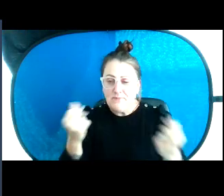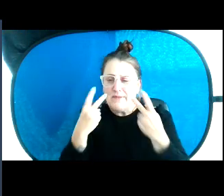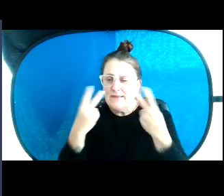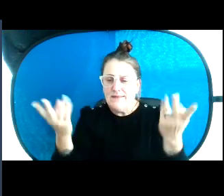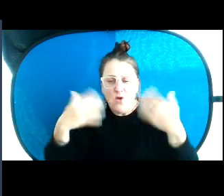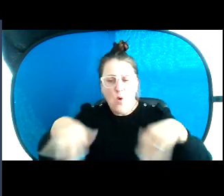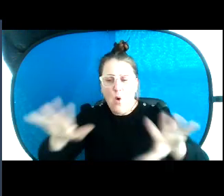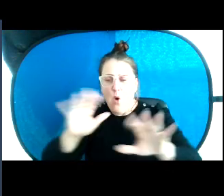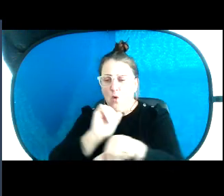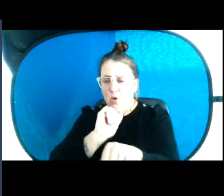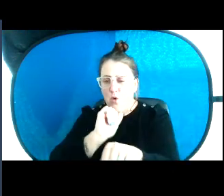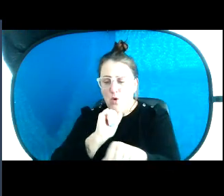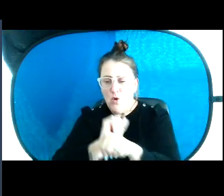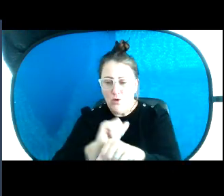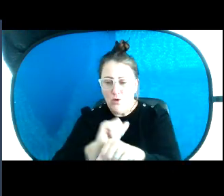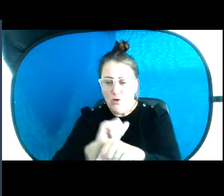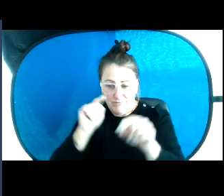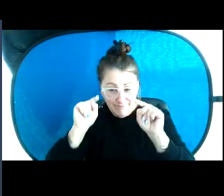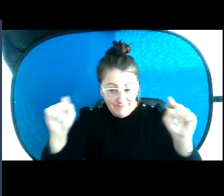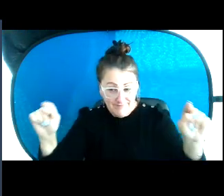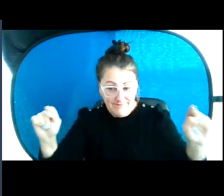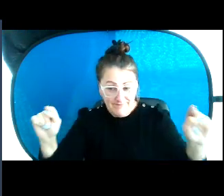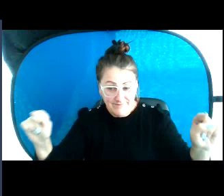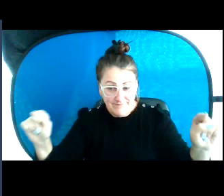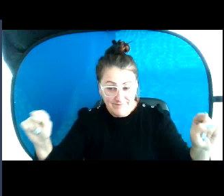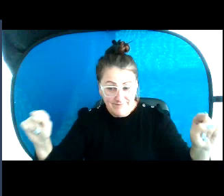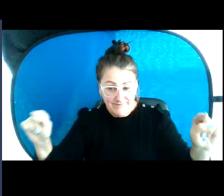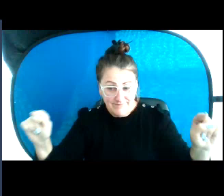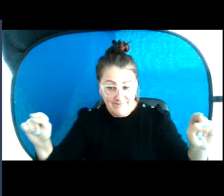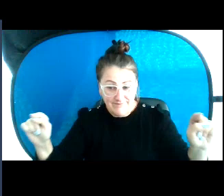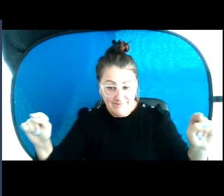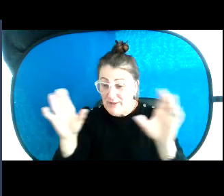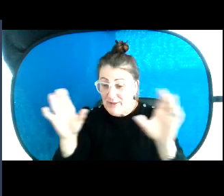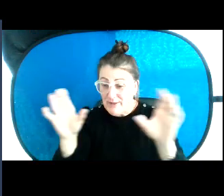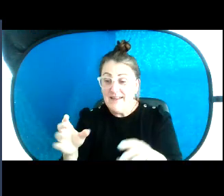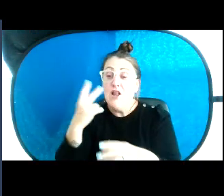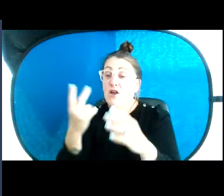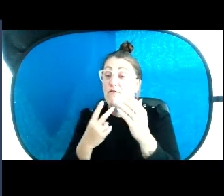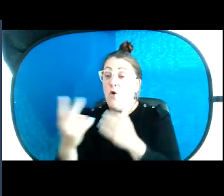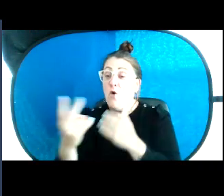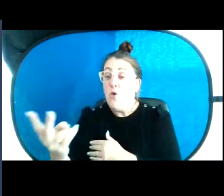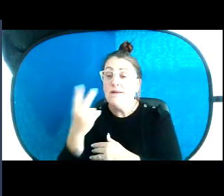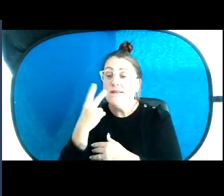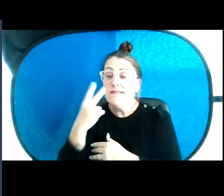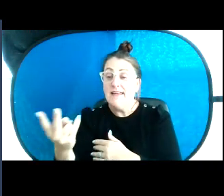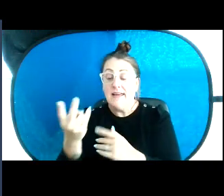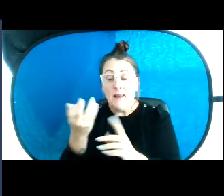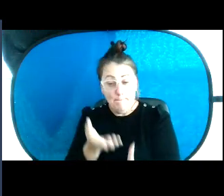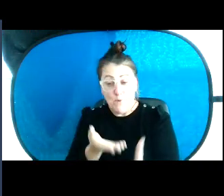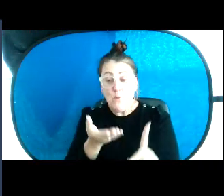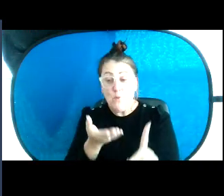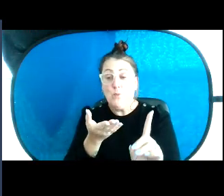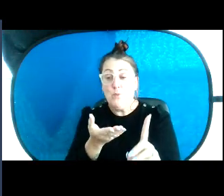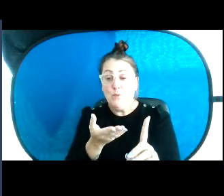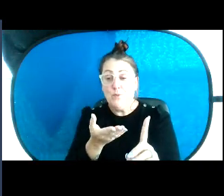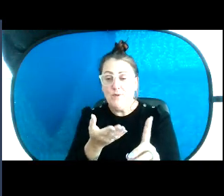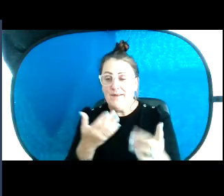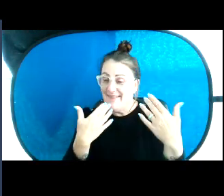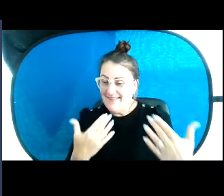you're working on, and we look forward to seeing it come before us. So just wanted to thank you for